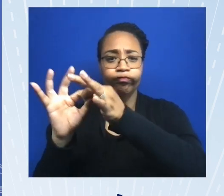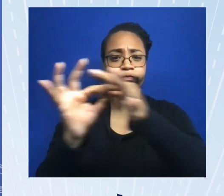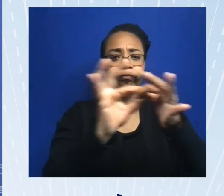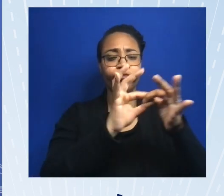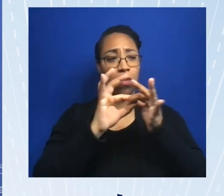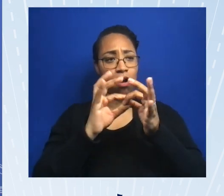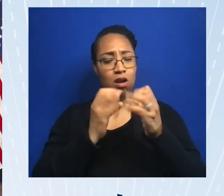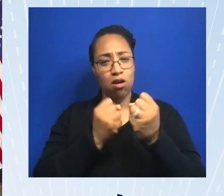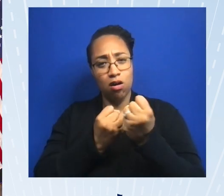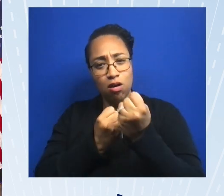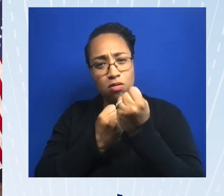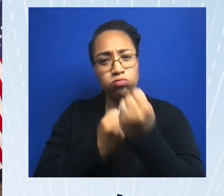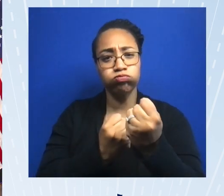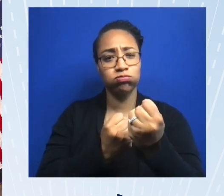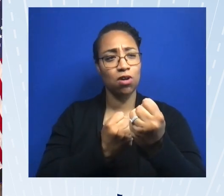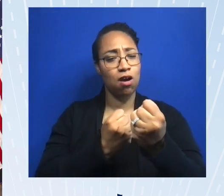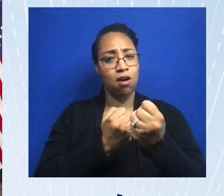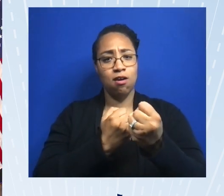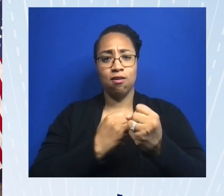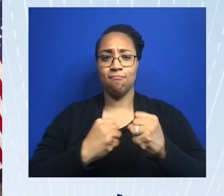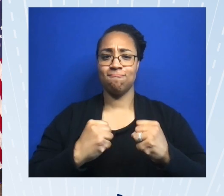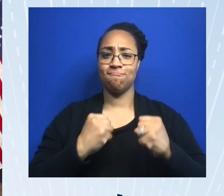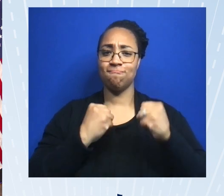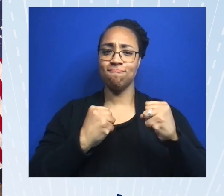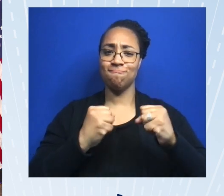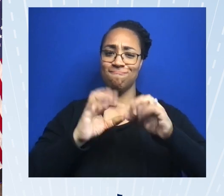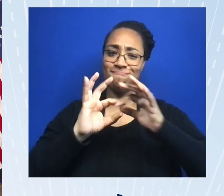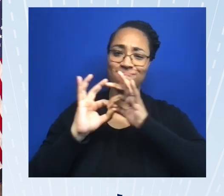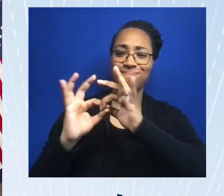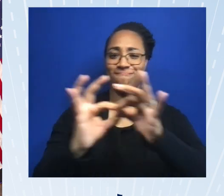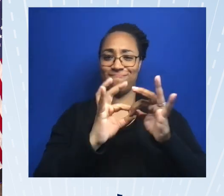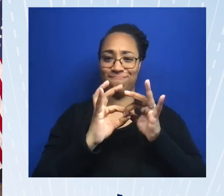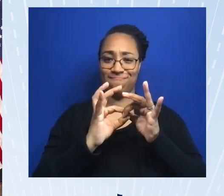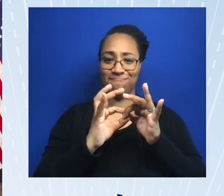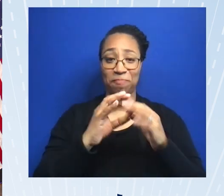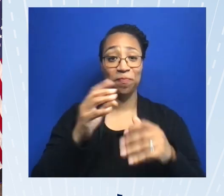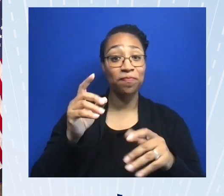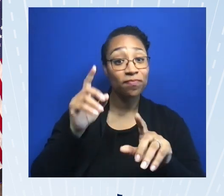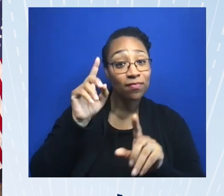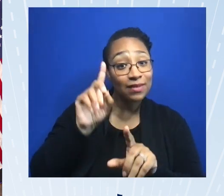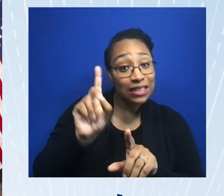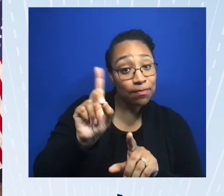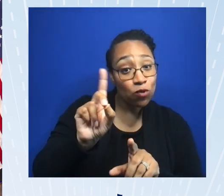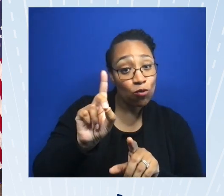With that, I will turn it over to my colleague, Ambassador Deborah Lipstadt. Thank you.